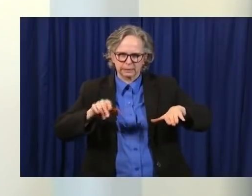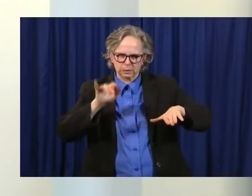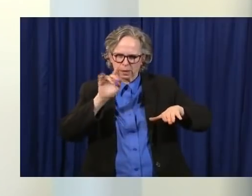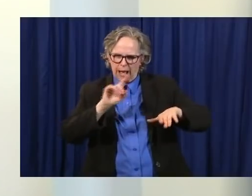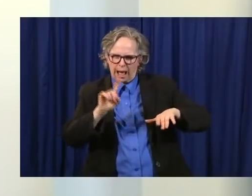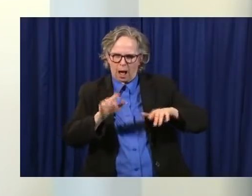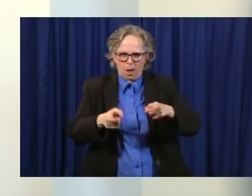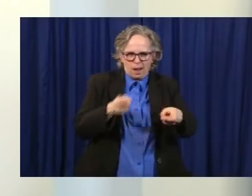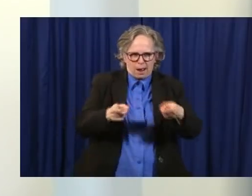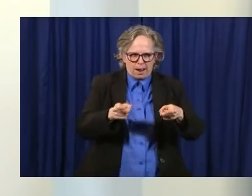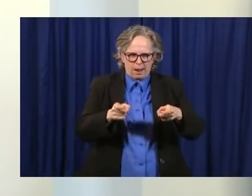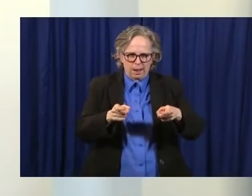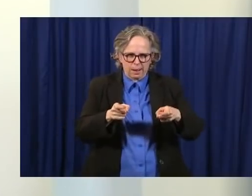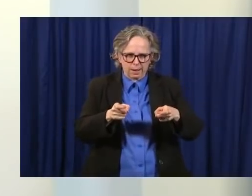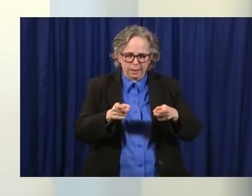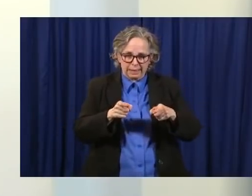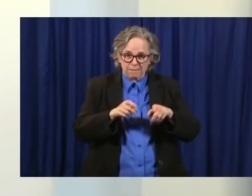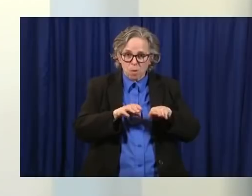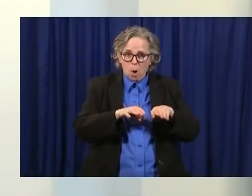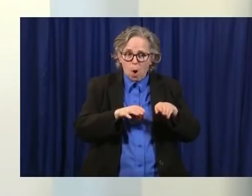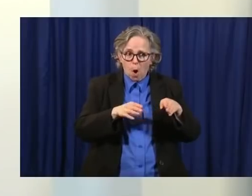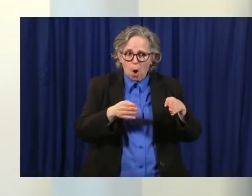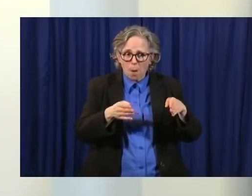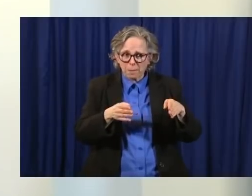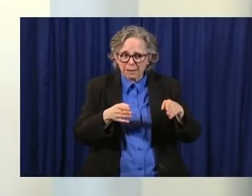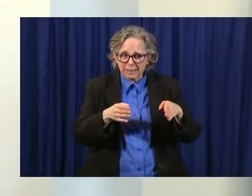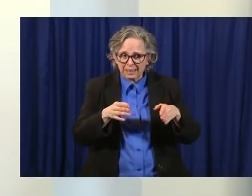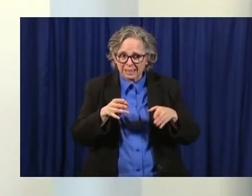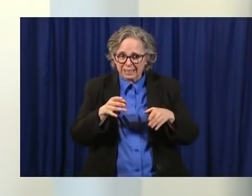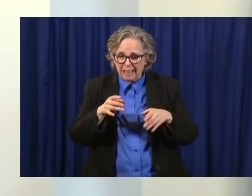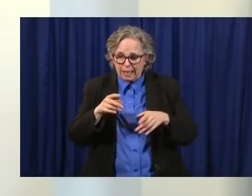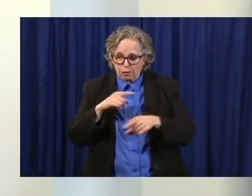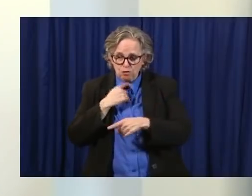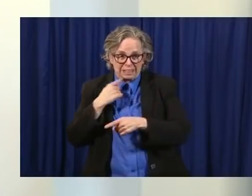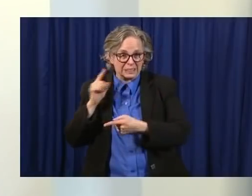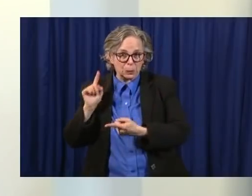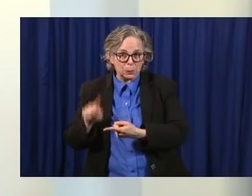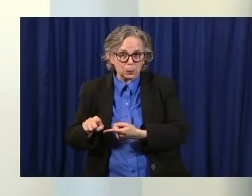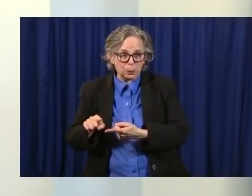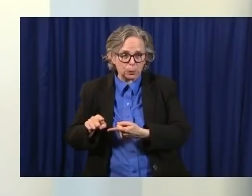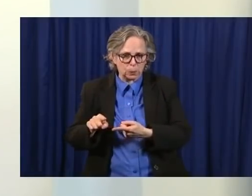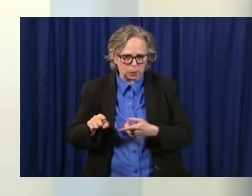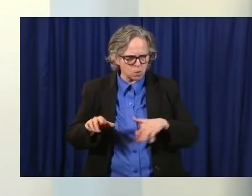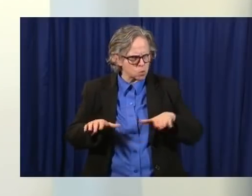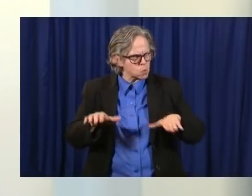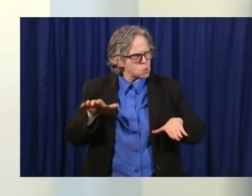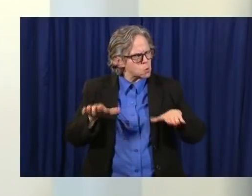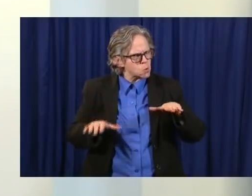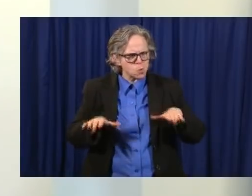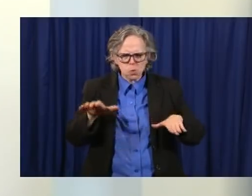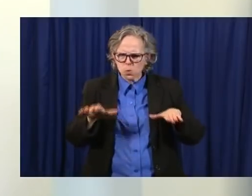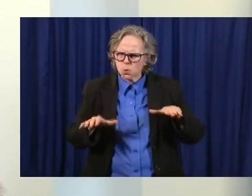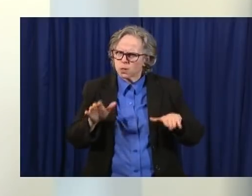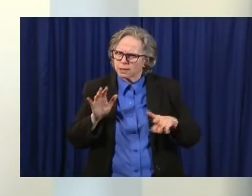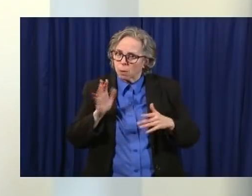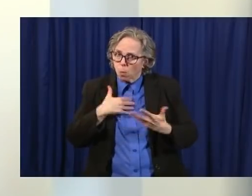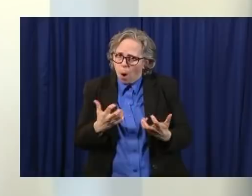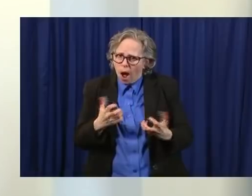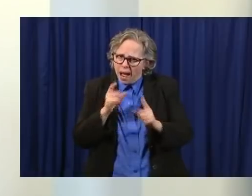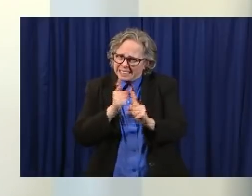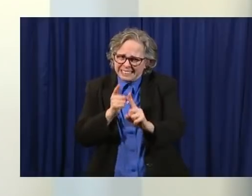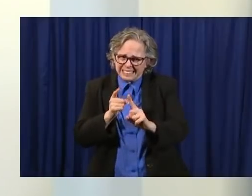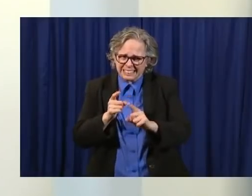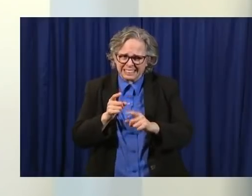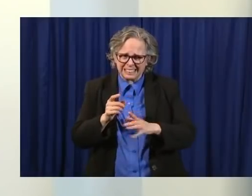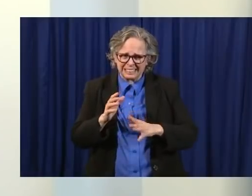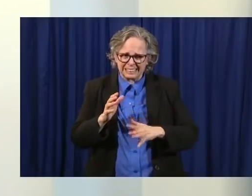maximize what we can do while also minimize the spread of the virus. And so numbers we will be looking at are some that